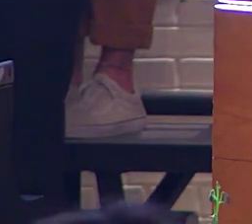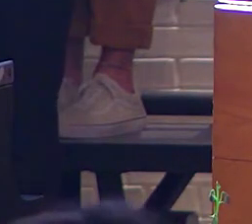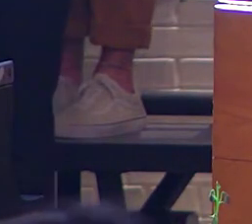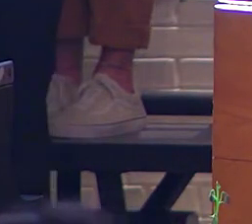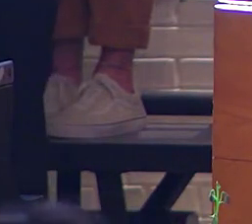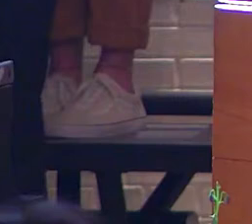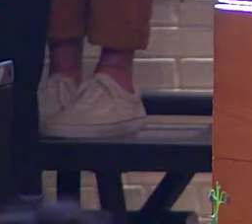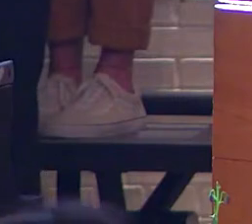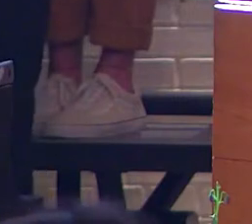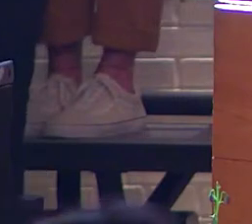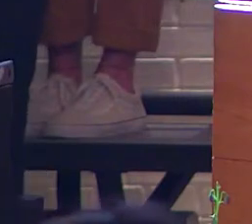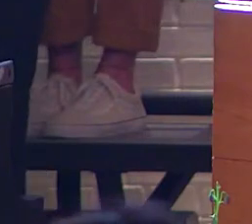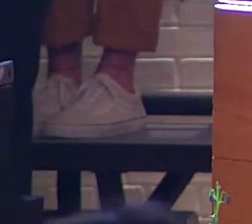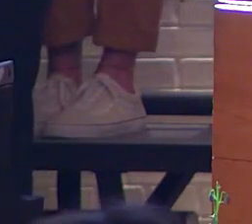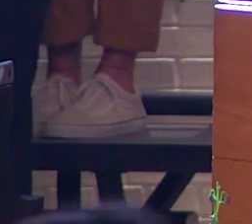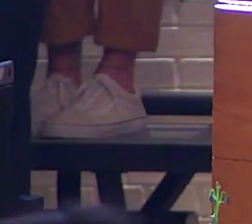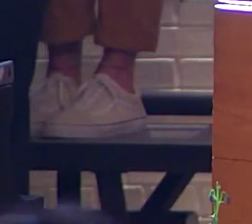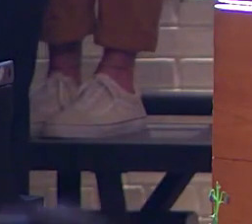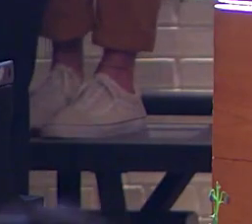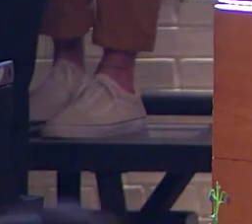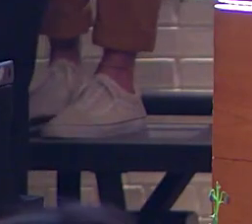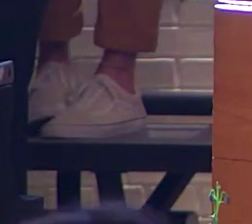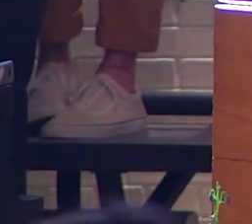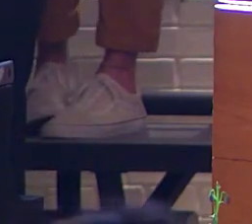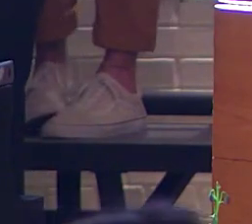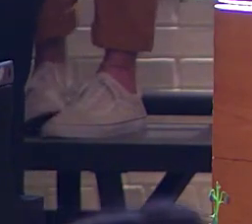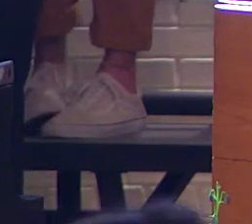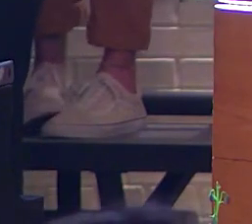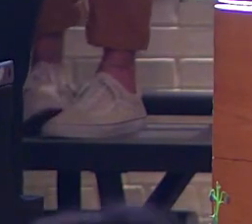mindset as we build bridges with one another.